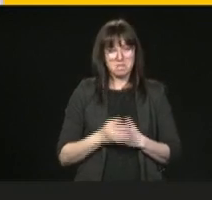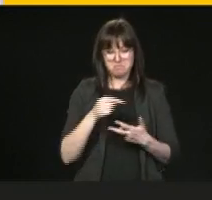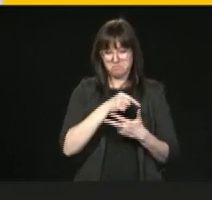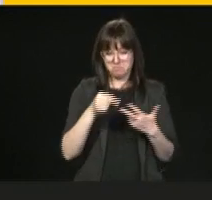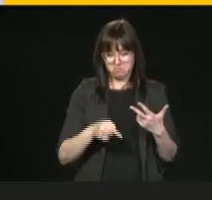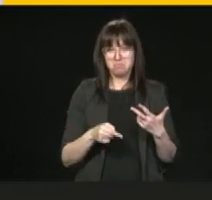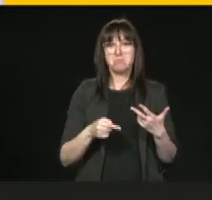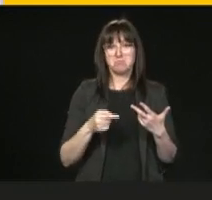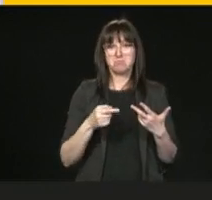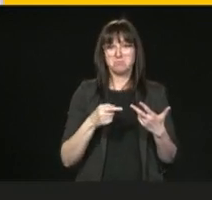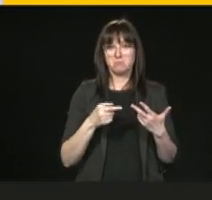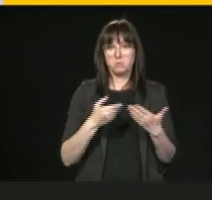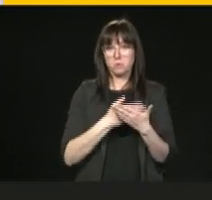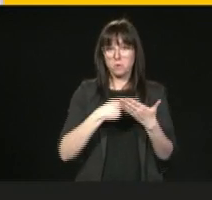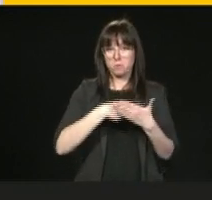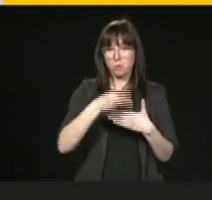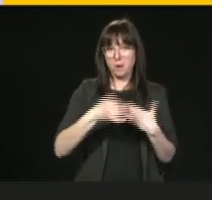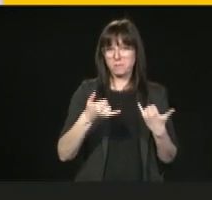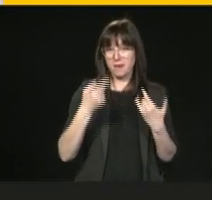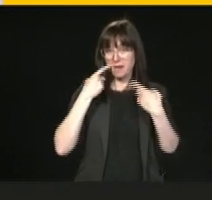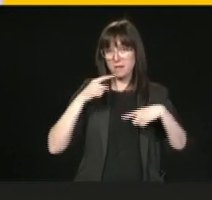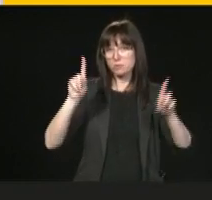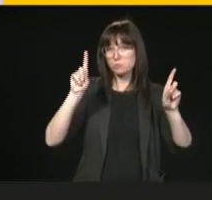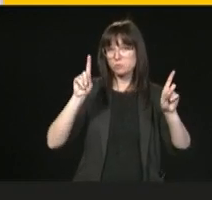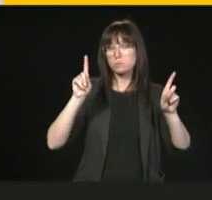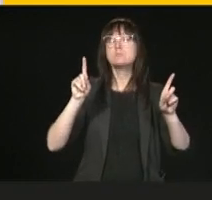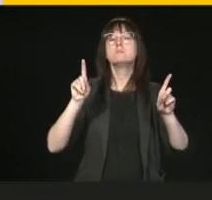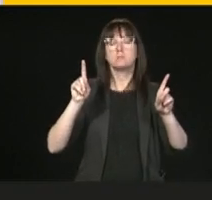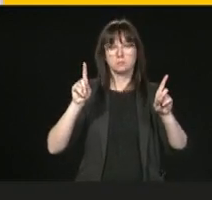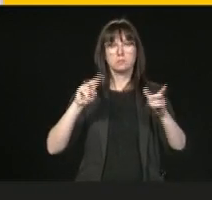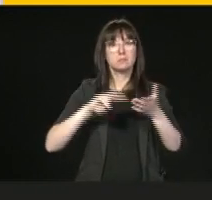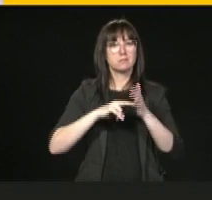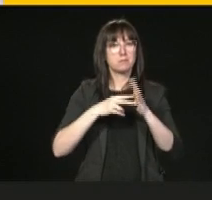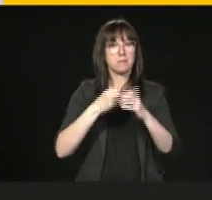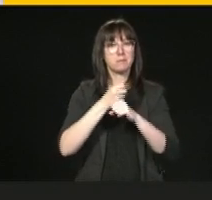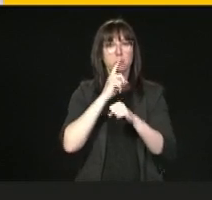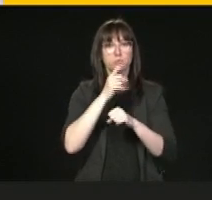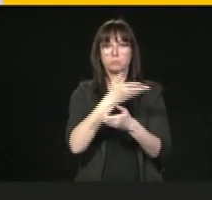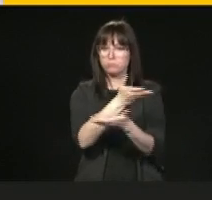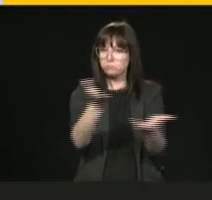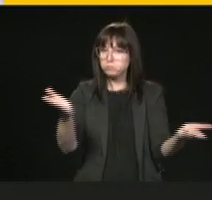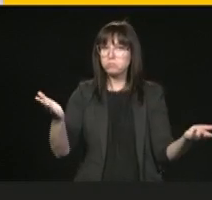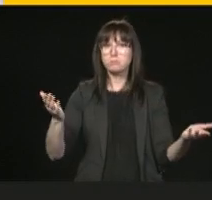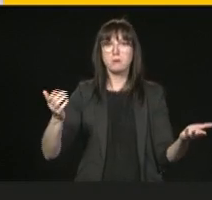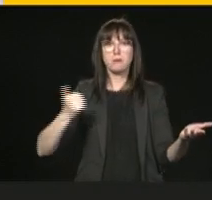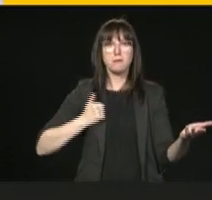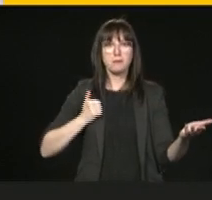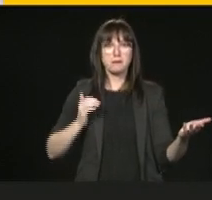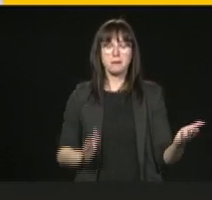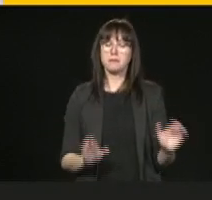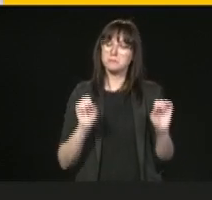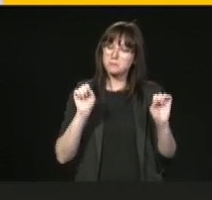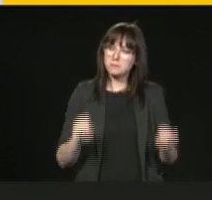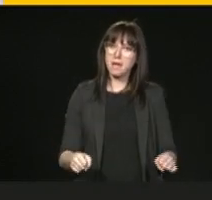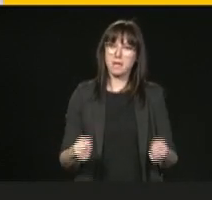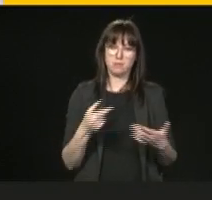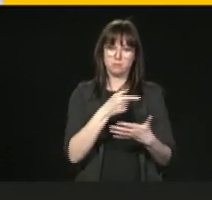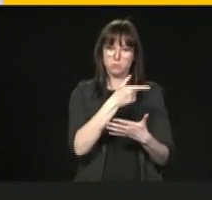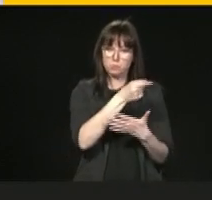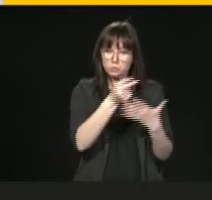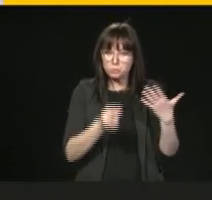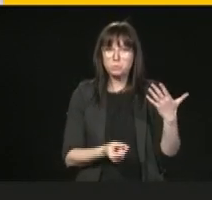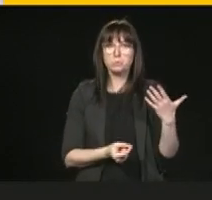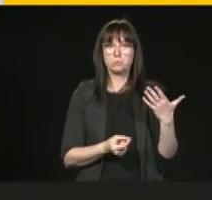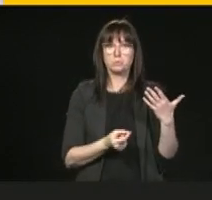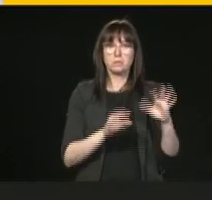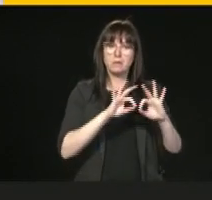we're announcing today will ensure that Canadians are better able to do the things necessary to keep